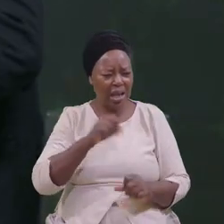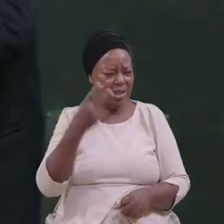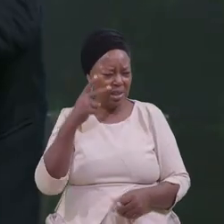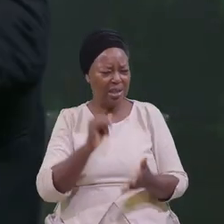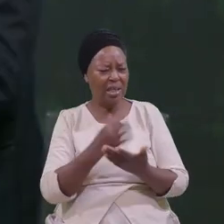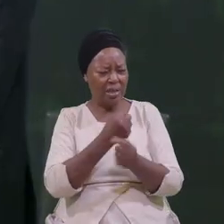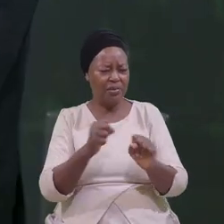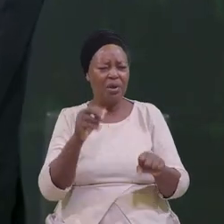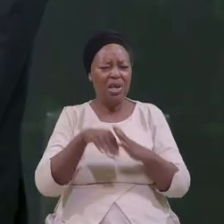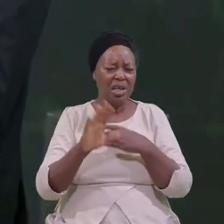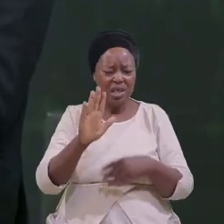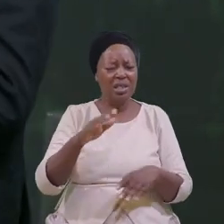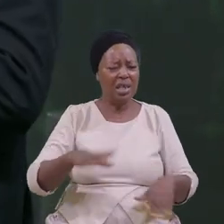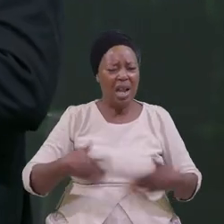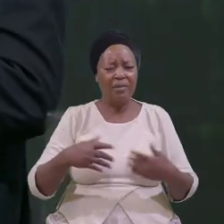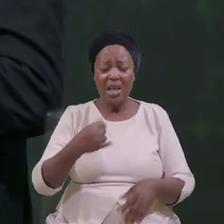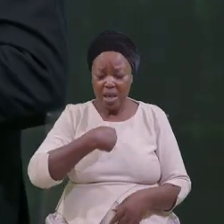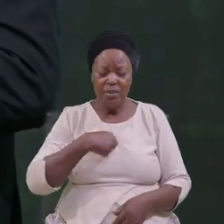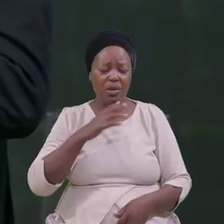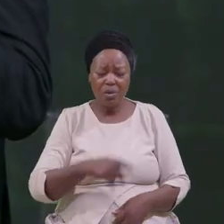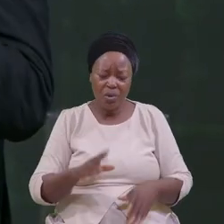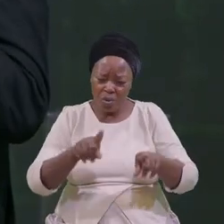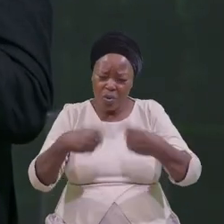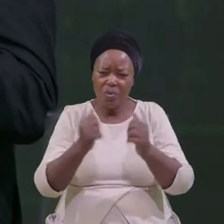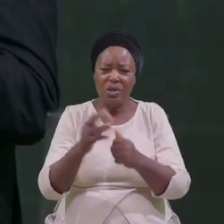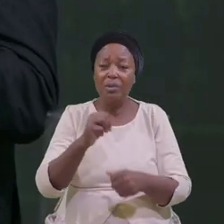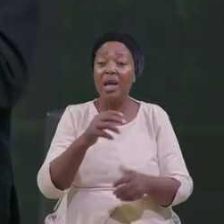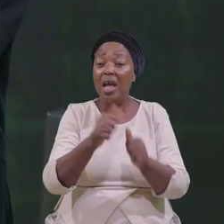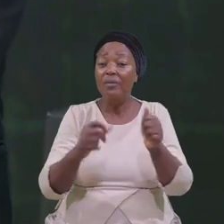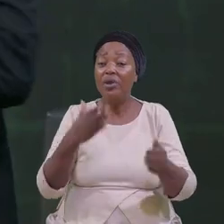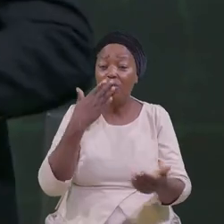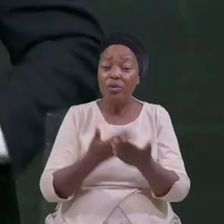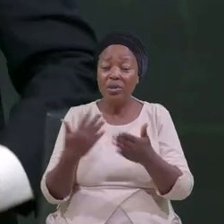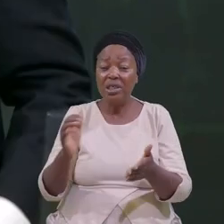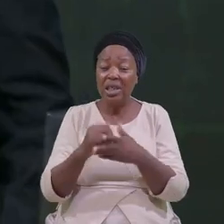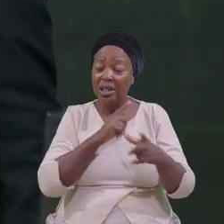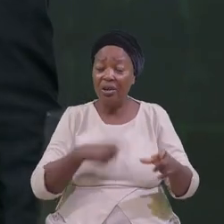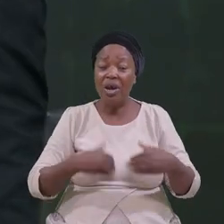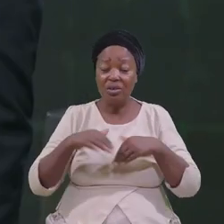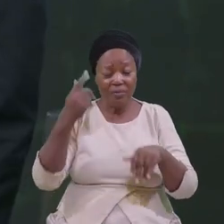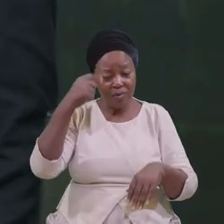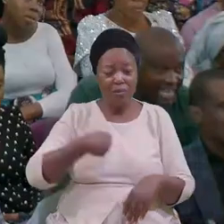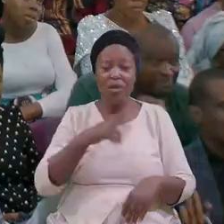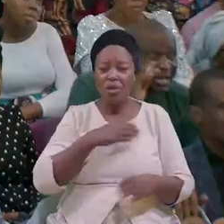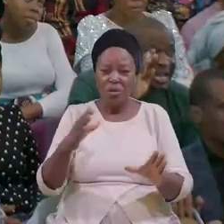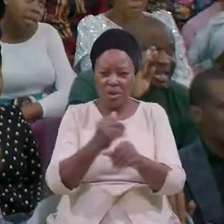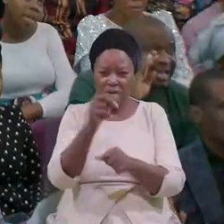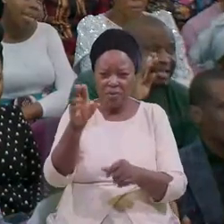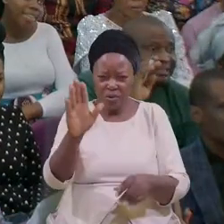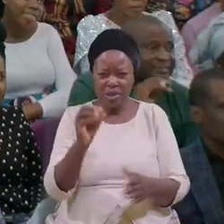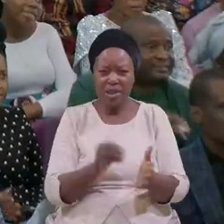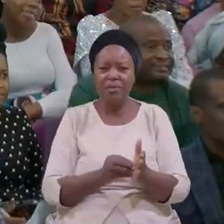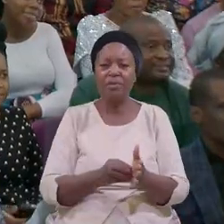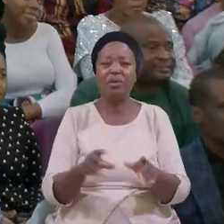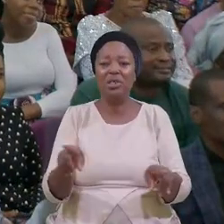life, I'm going to go with him. Every good thing the Lord has done for me, you receive part of that in Jesus. That